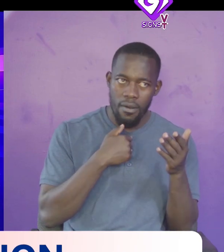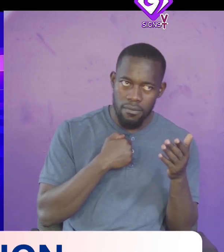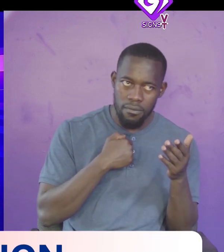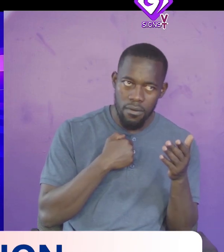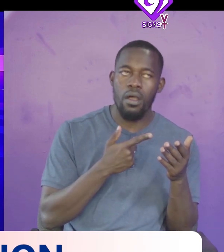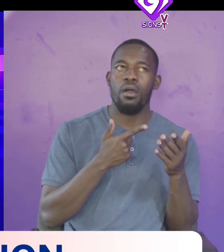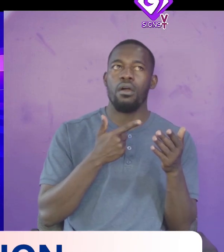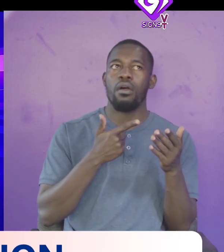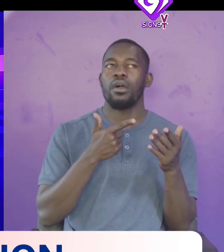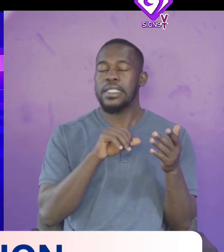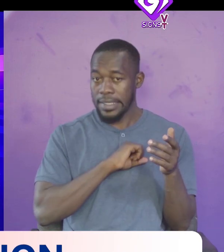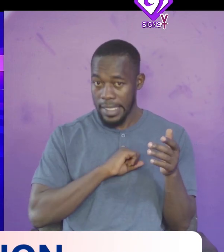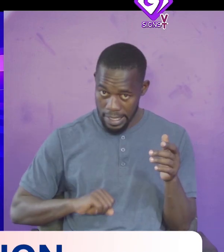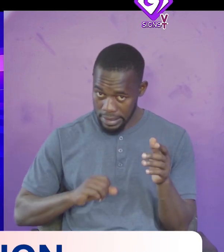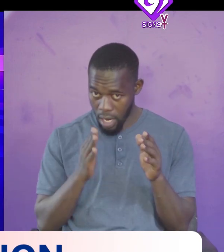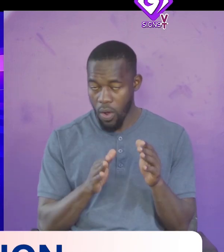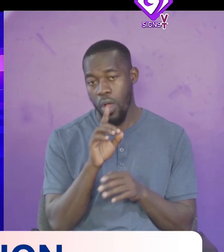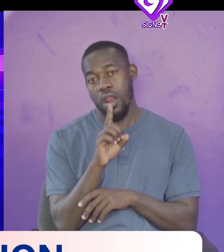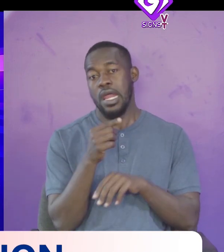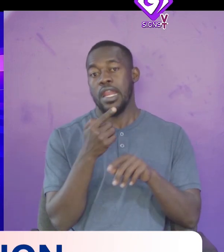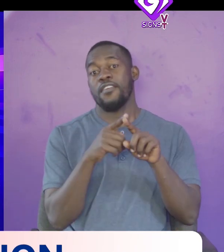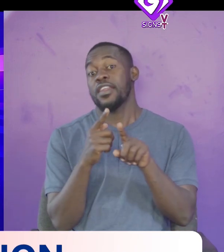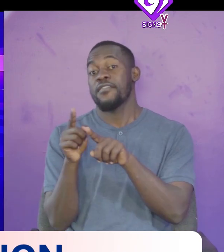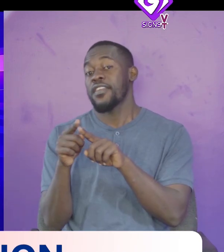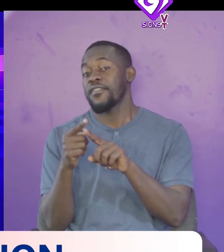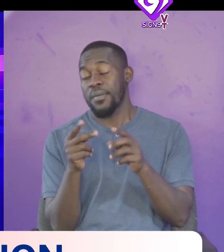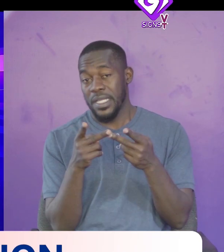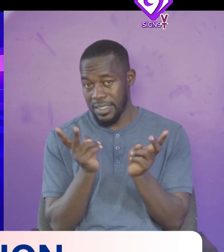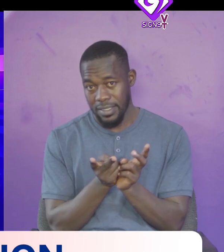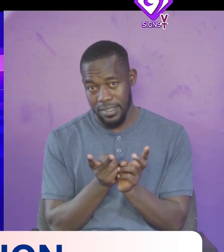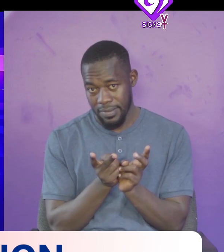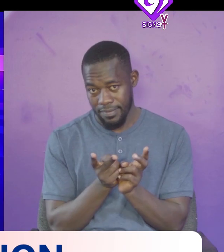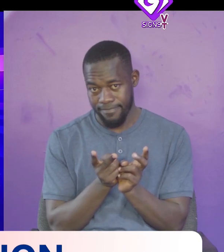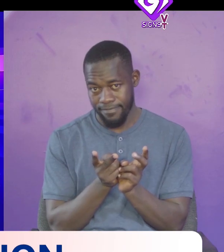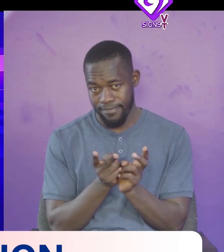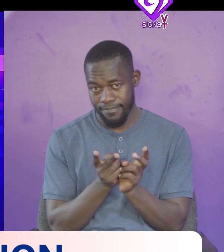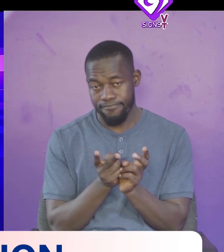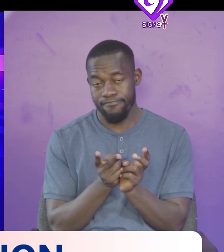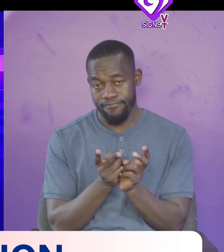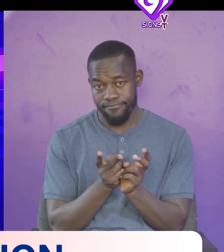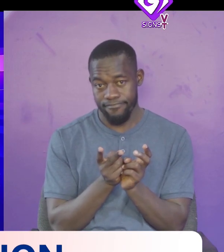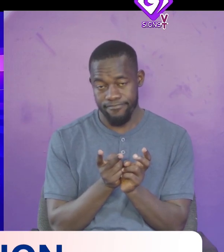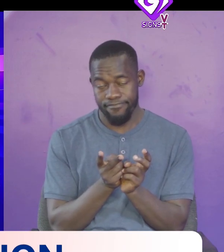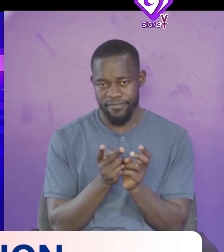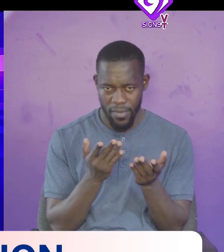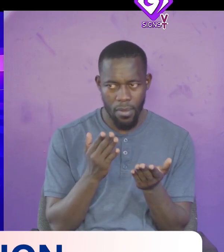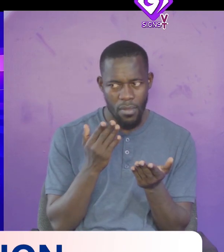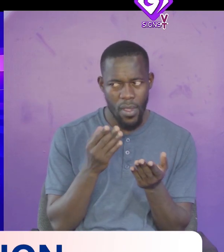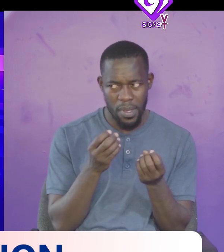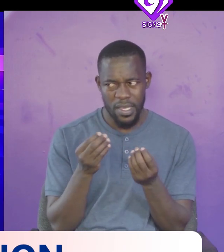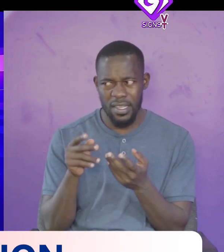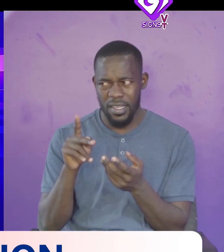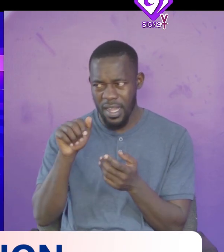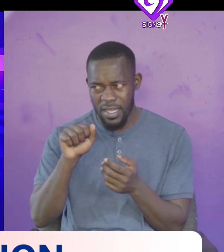Not really 6 counties. It is in different places. Okay, but, I know Burko, I know Banisa, I know Kasipul,